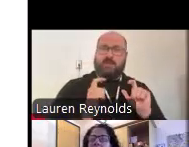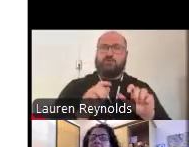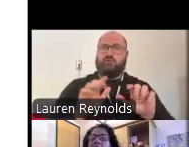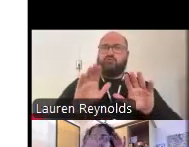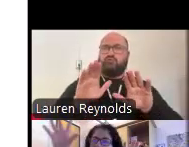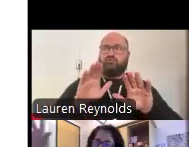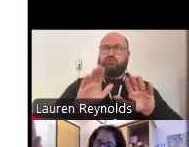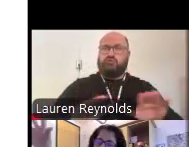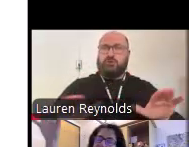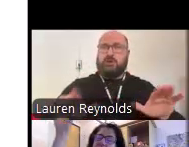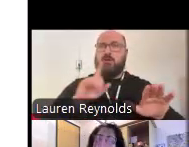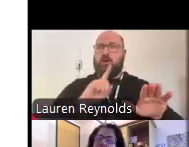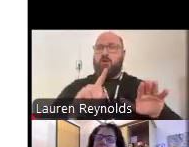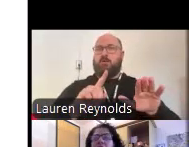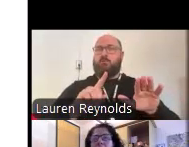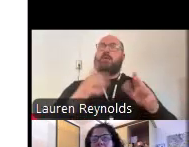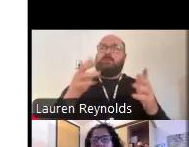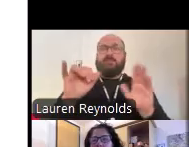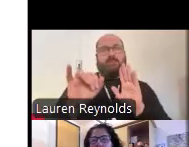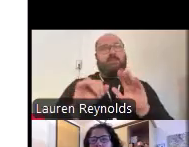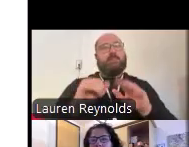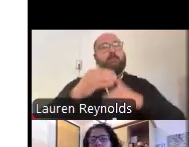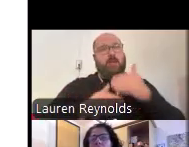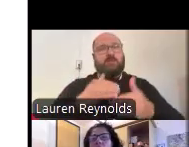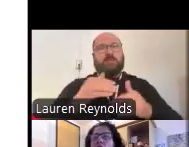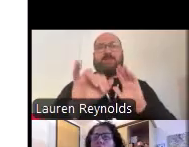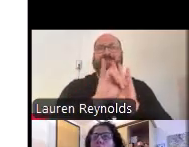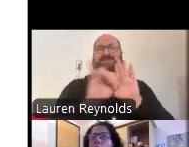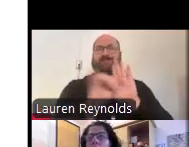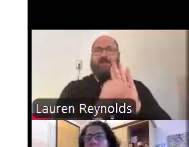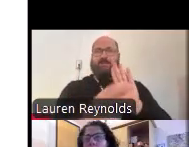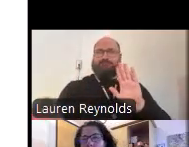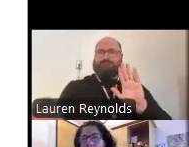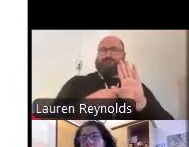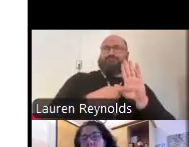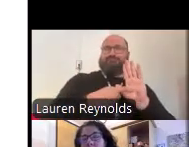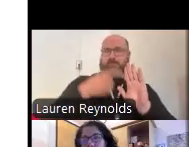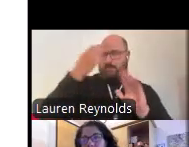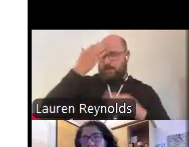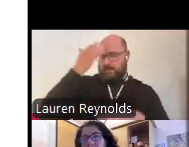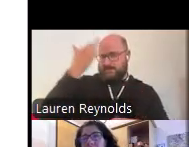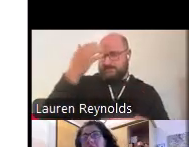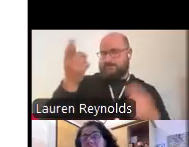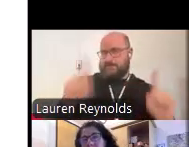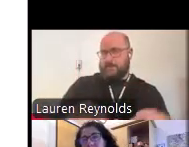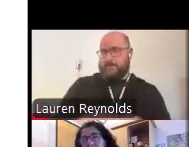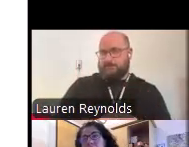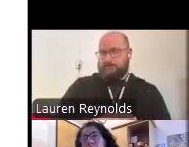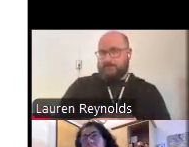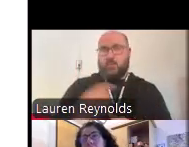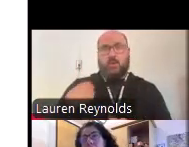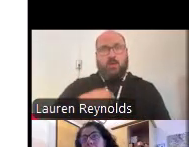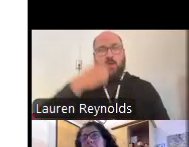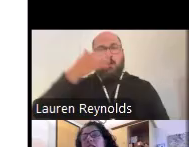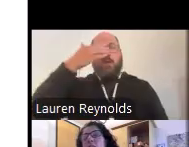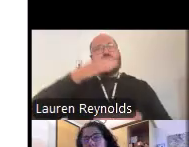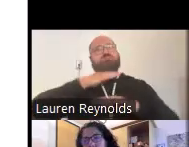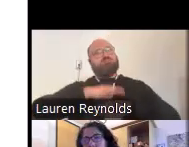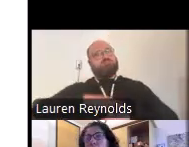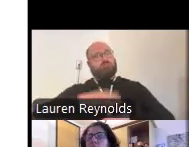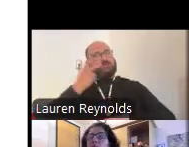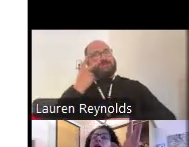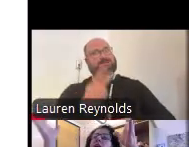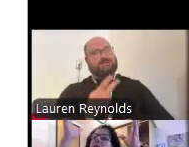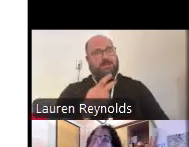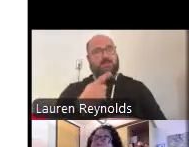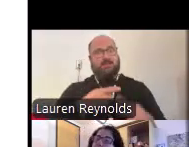the identification of autism is happening. So we are relieved to see that these slopes